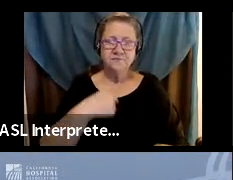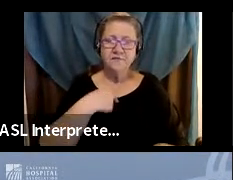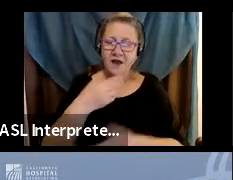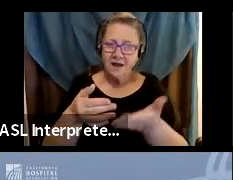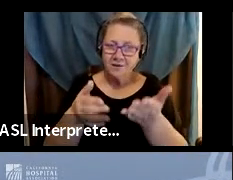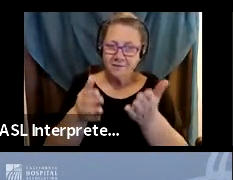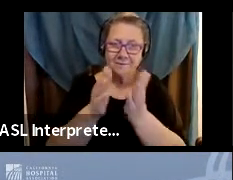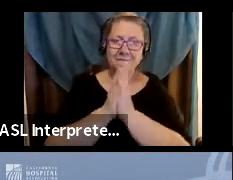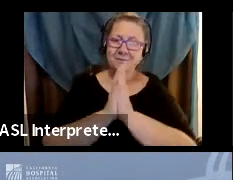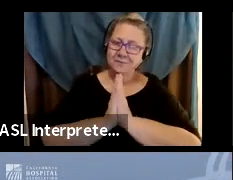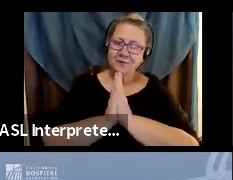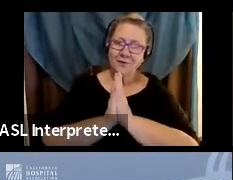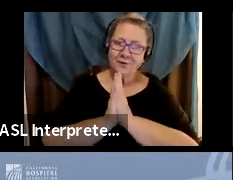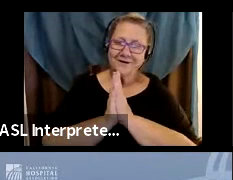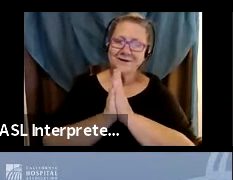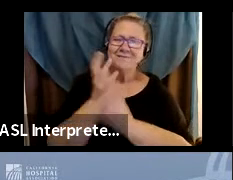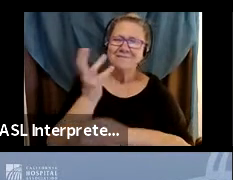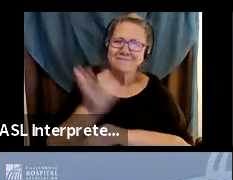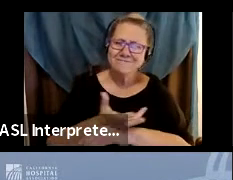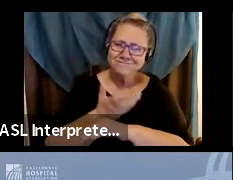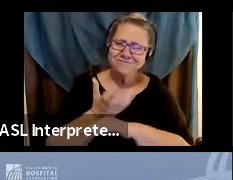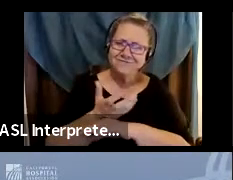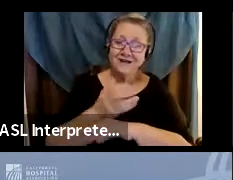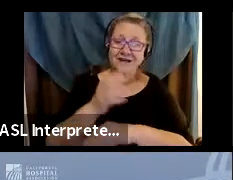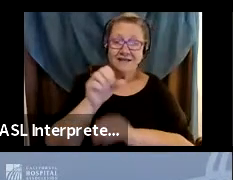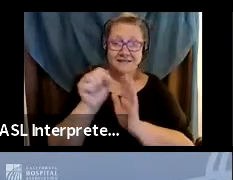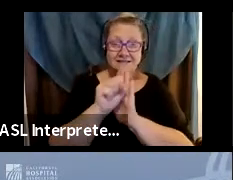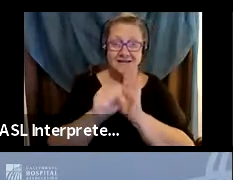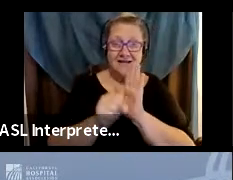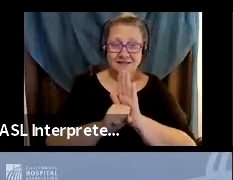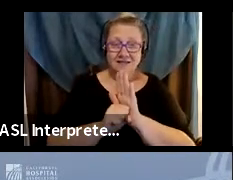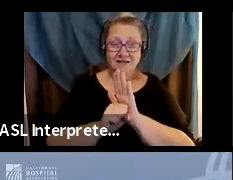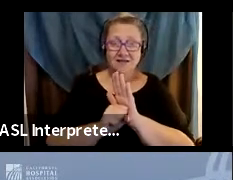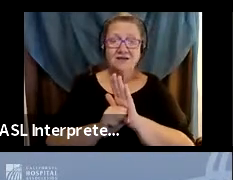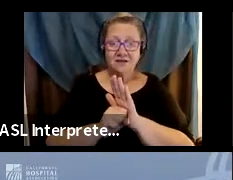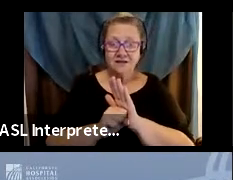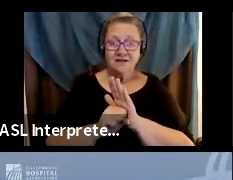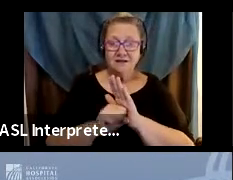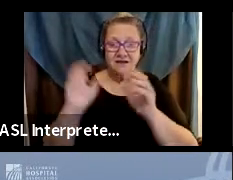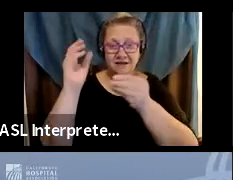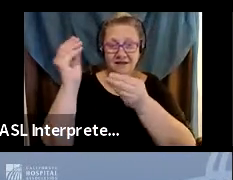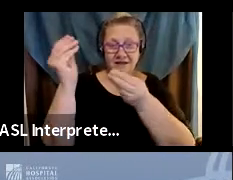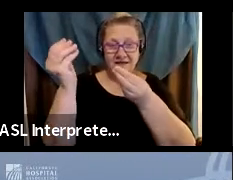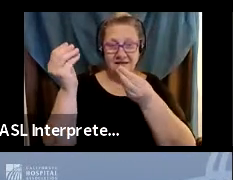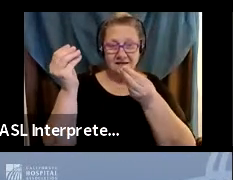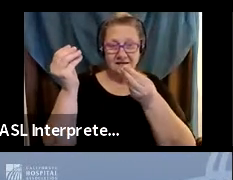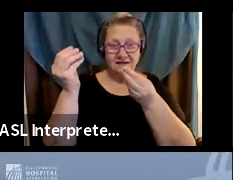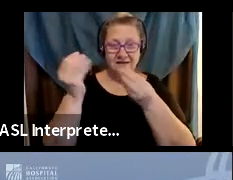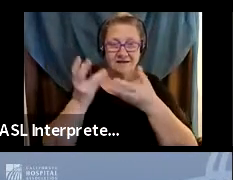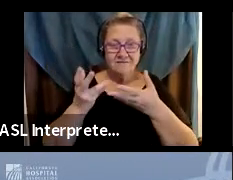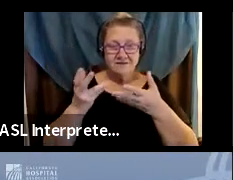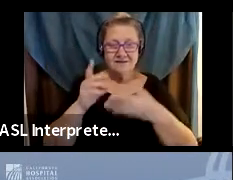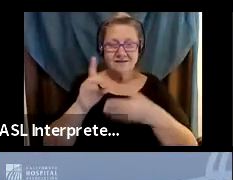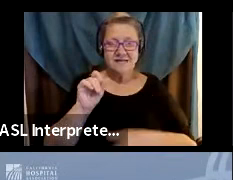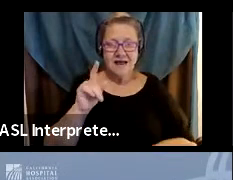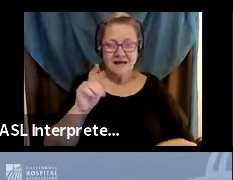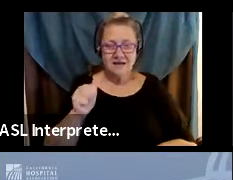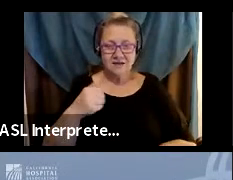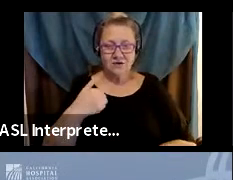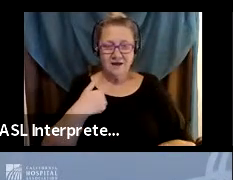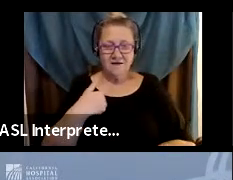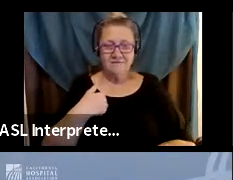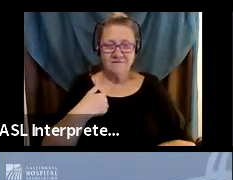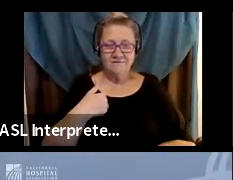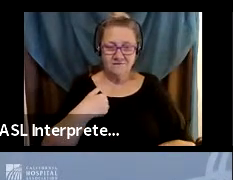data, release what you have. I don't want perfect to be the enemy of the good here, as we are